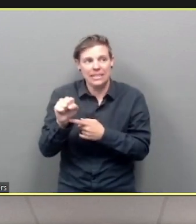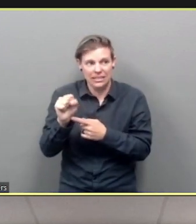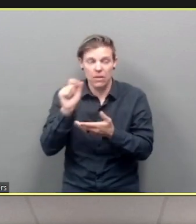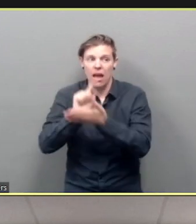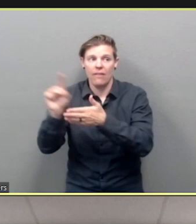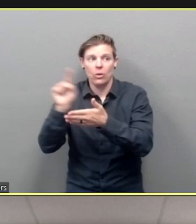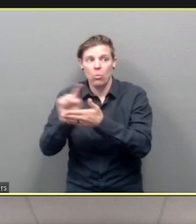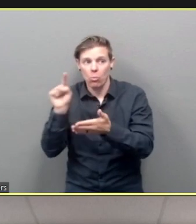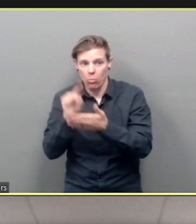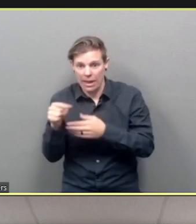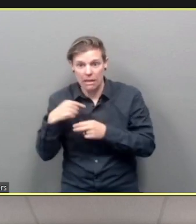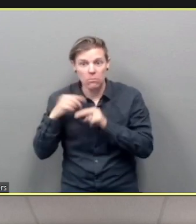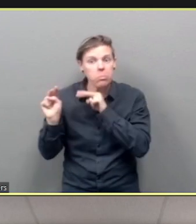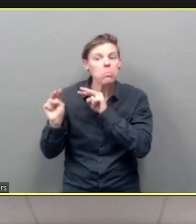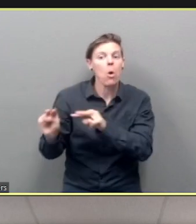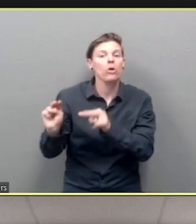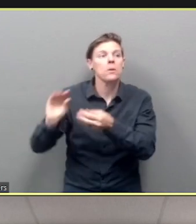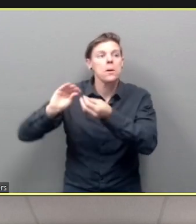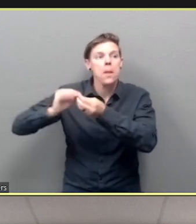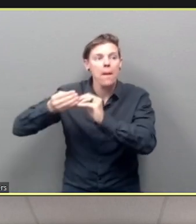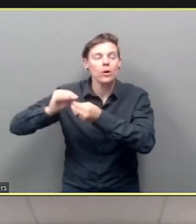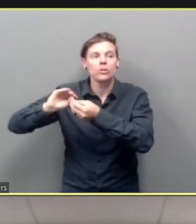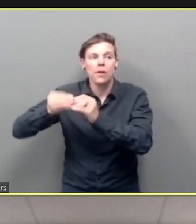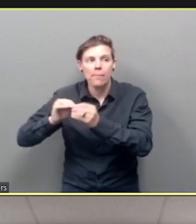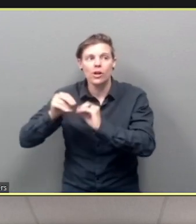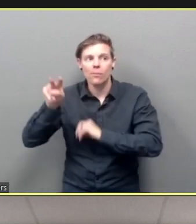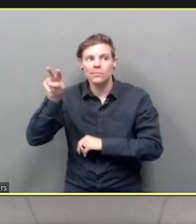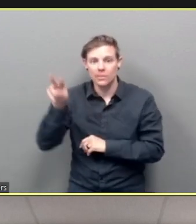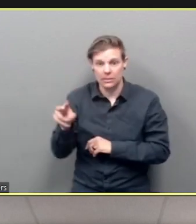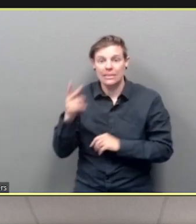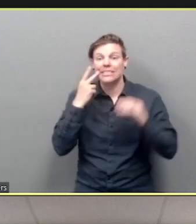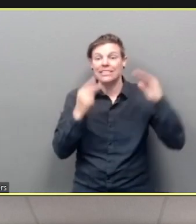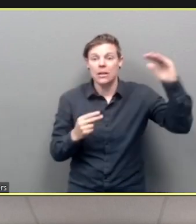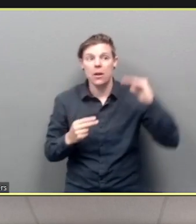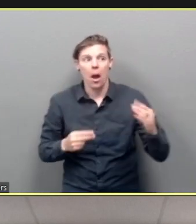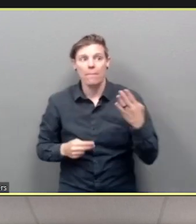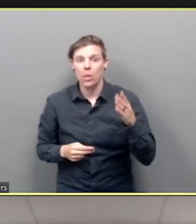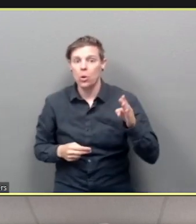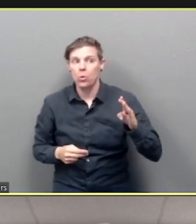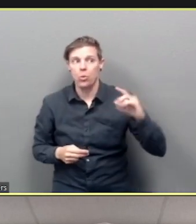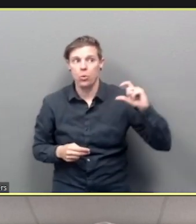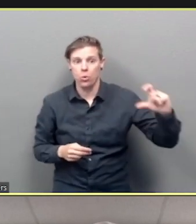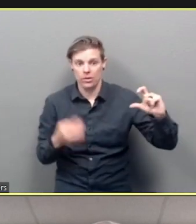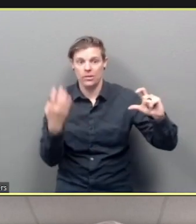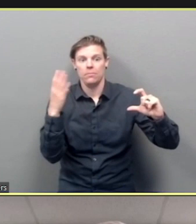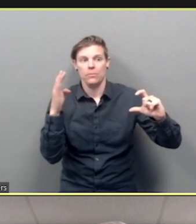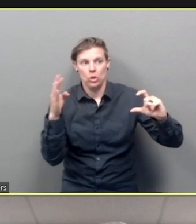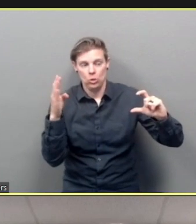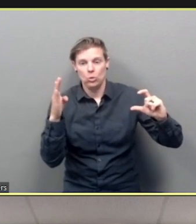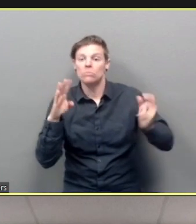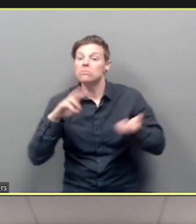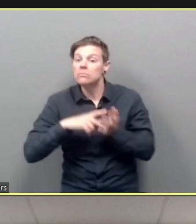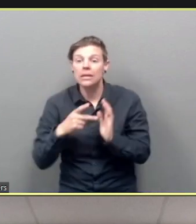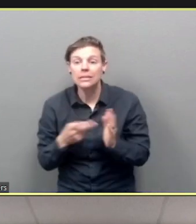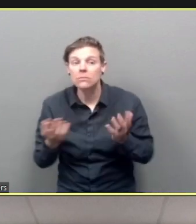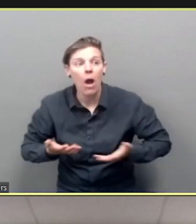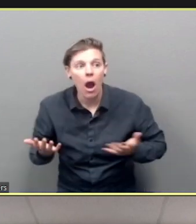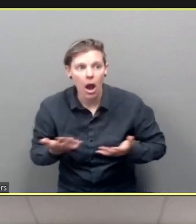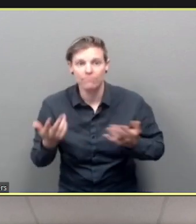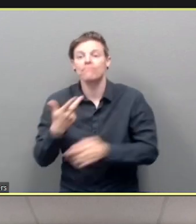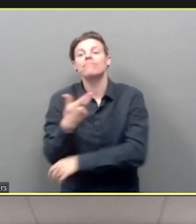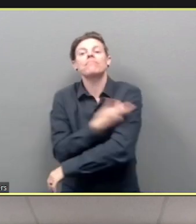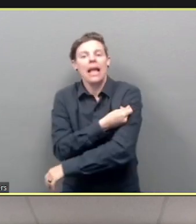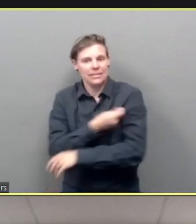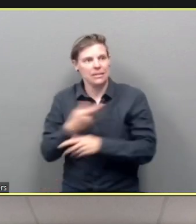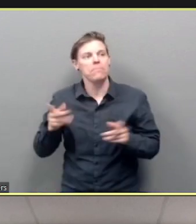even intermittently, you know that these blue shaded areas for the vaccinated people are growing somewhat. And we're